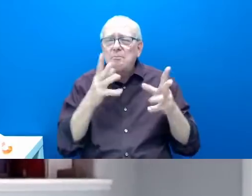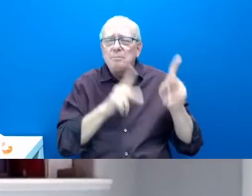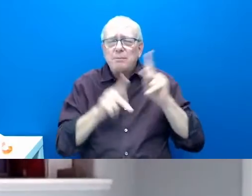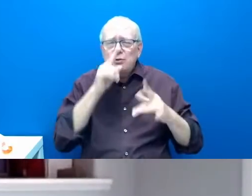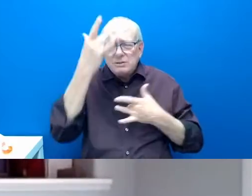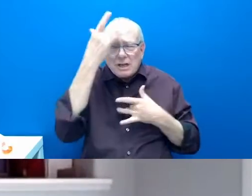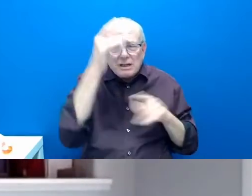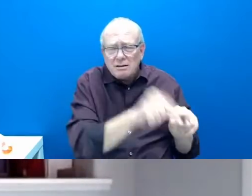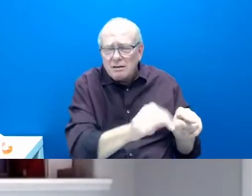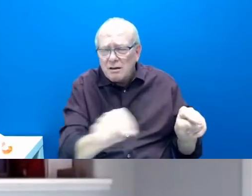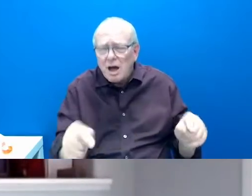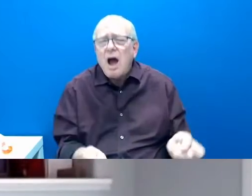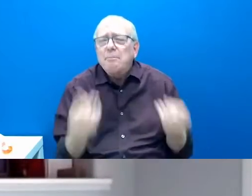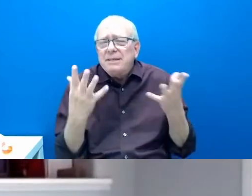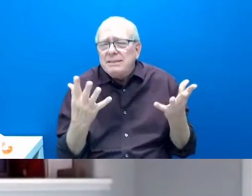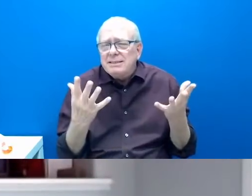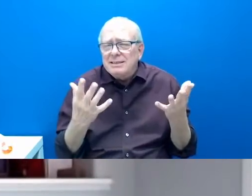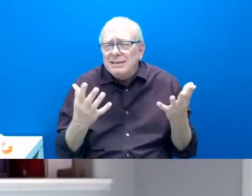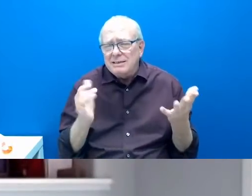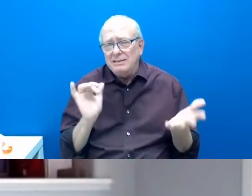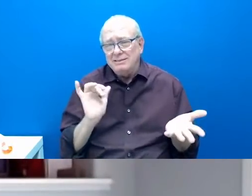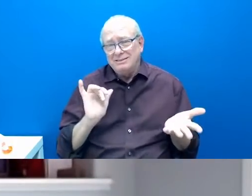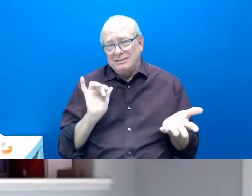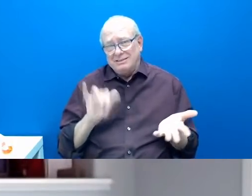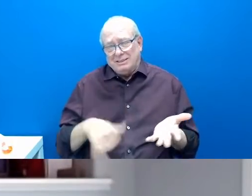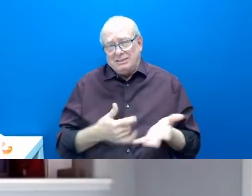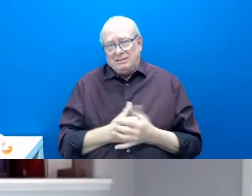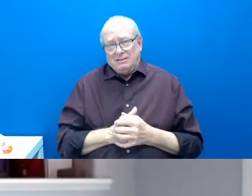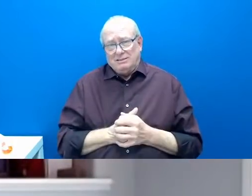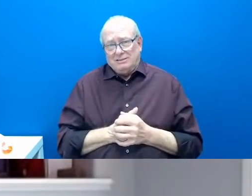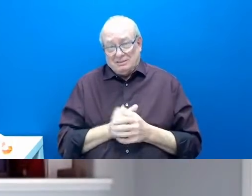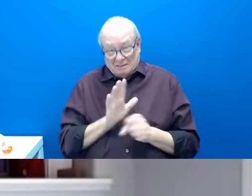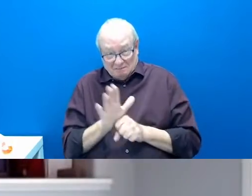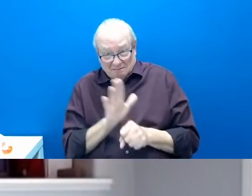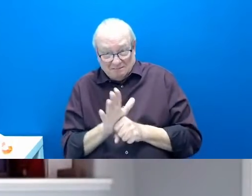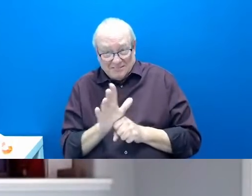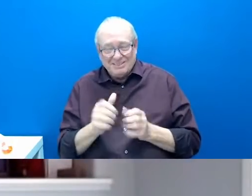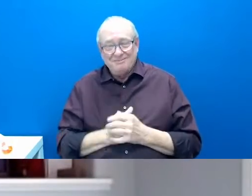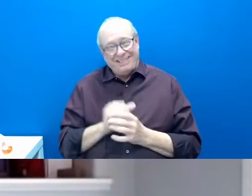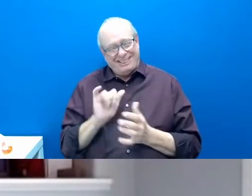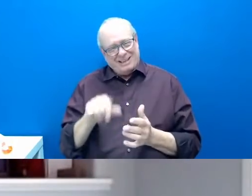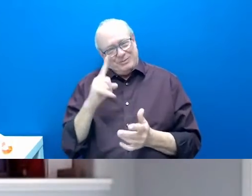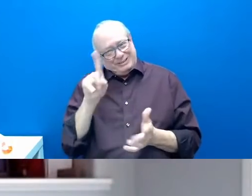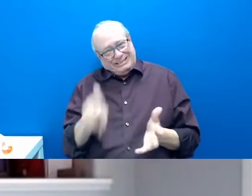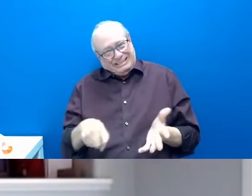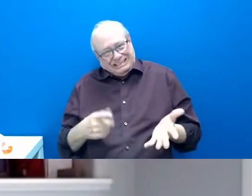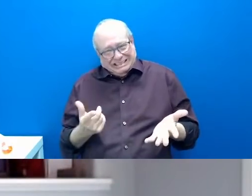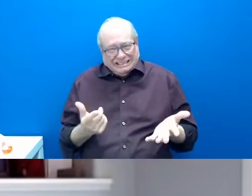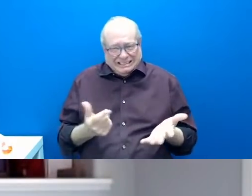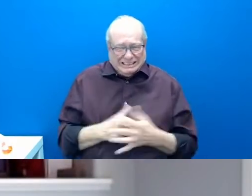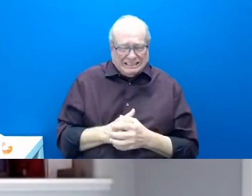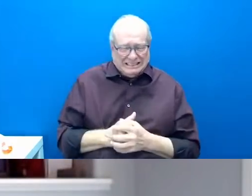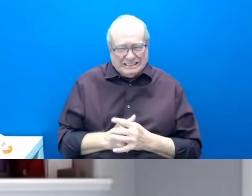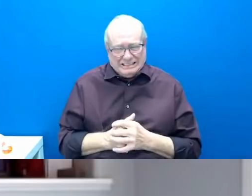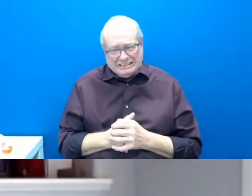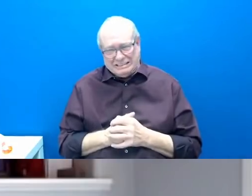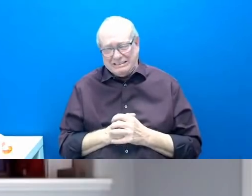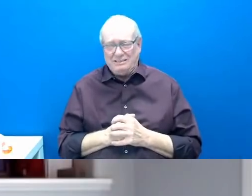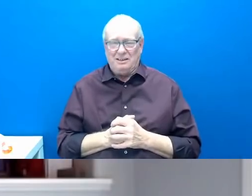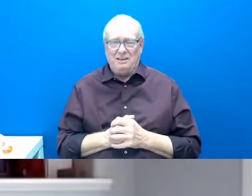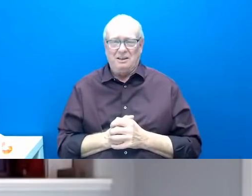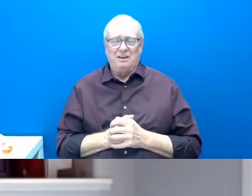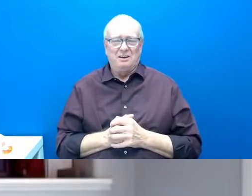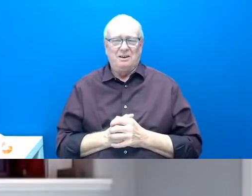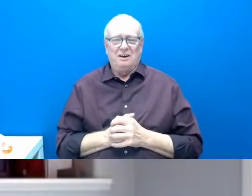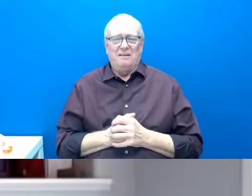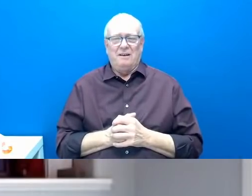Well, I think this is the question that I frankly am worried about. I mean, I routinely do a call with a number of